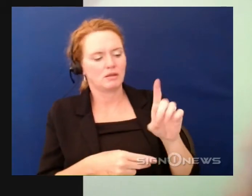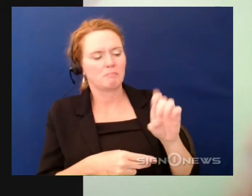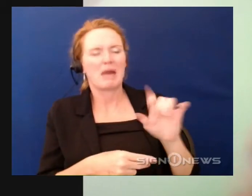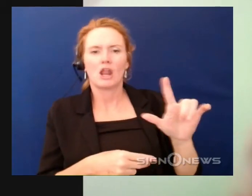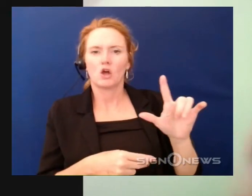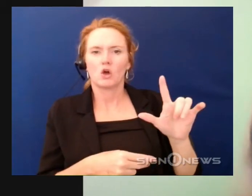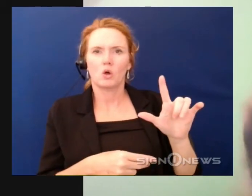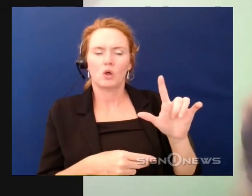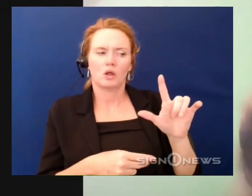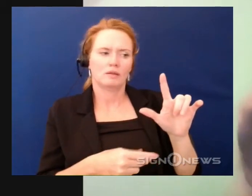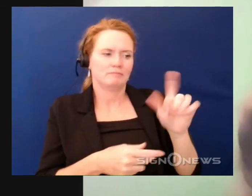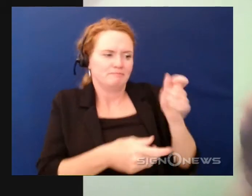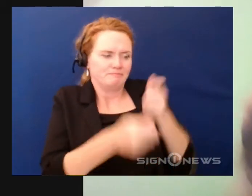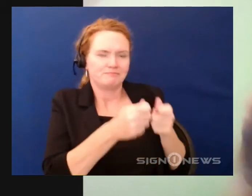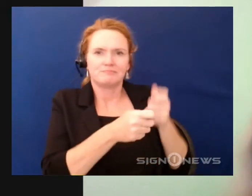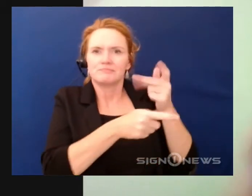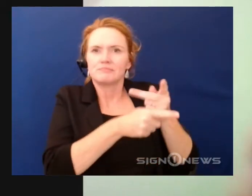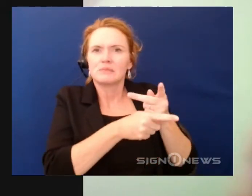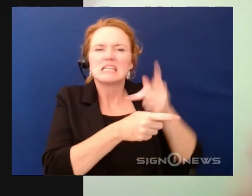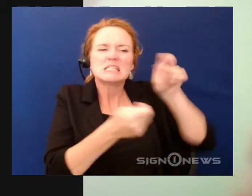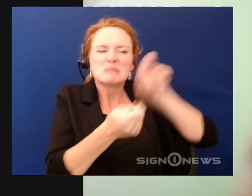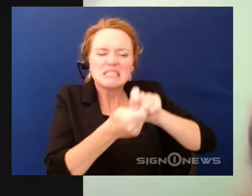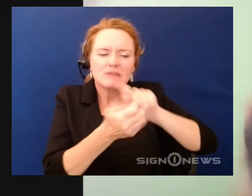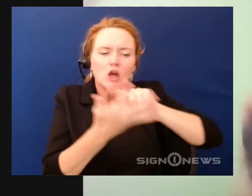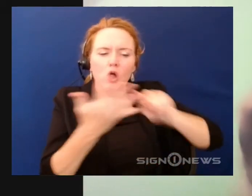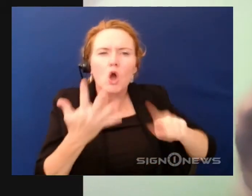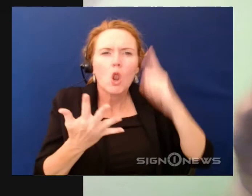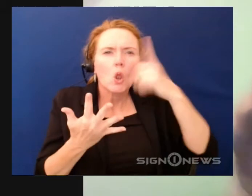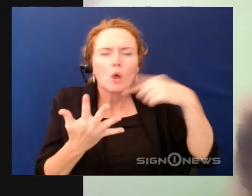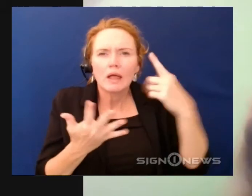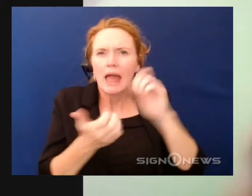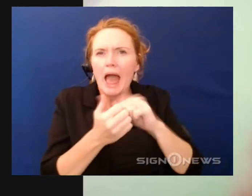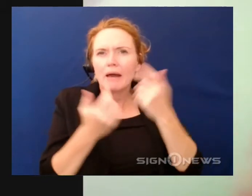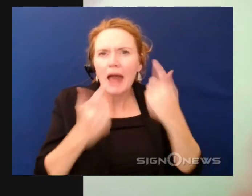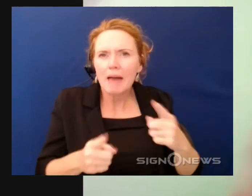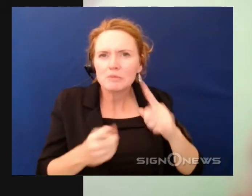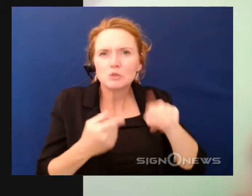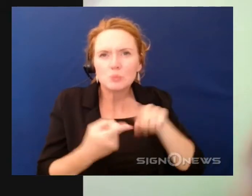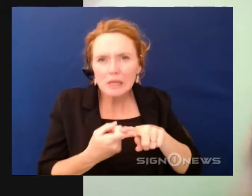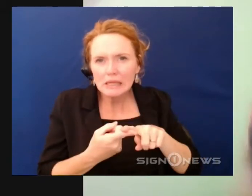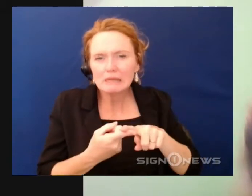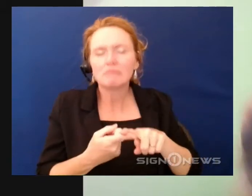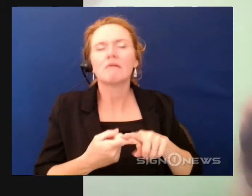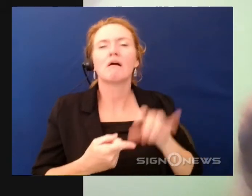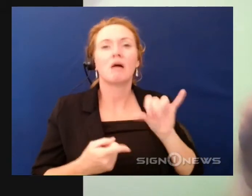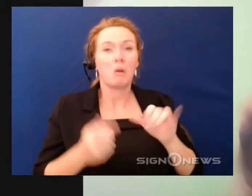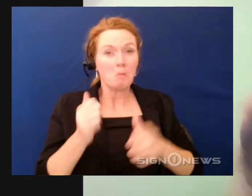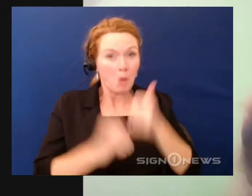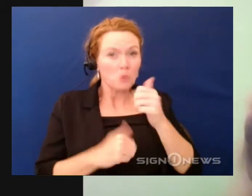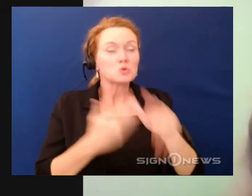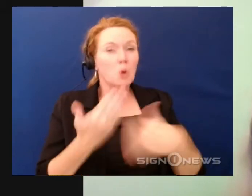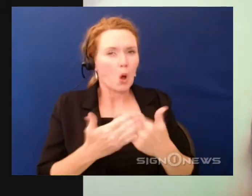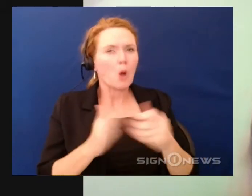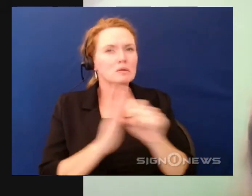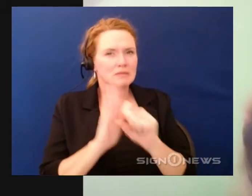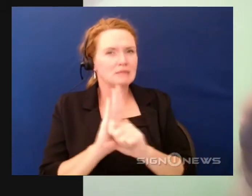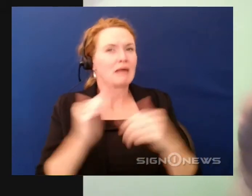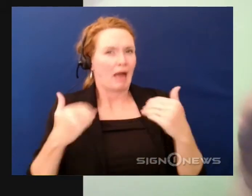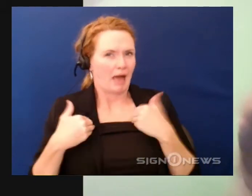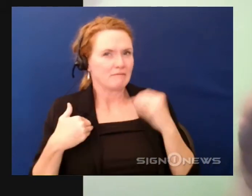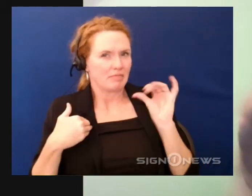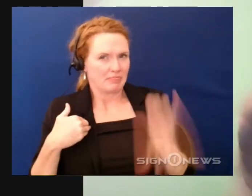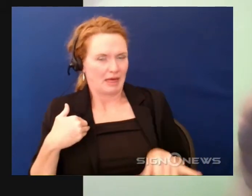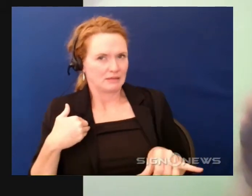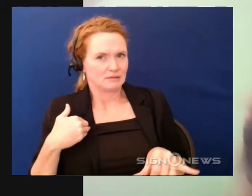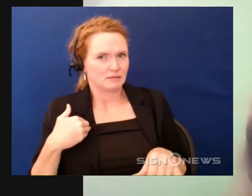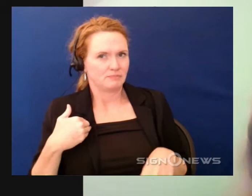They have different kinds of specificity in what they look like and how they're triggered, but I think most, if not all states have that. The other thing I will say, there's some